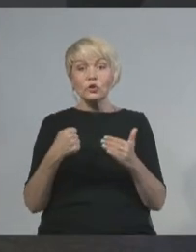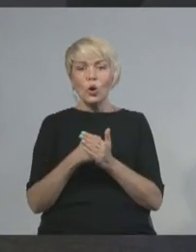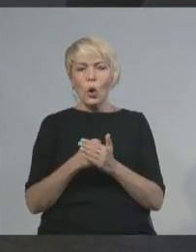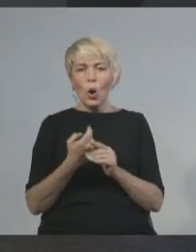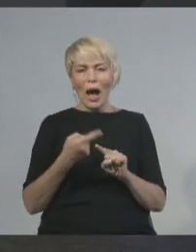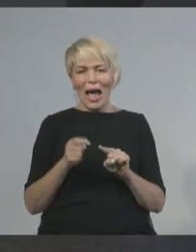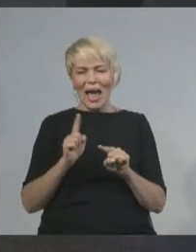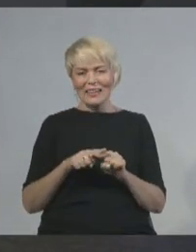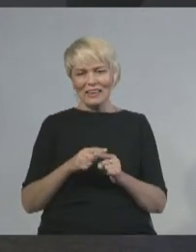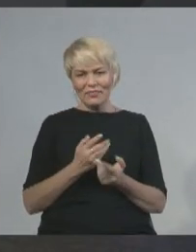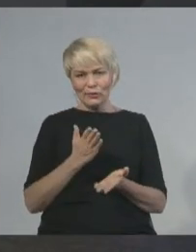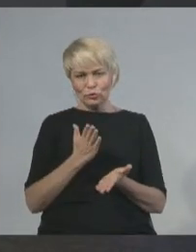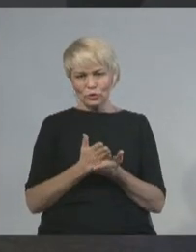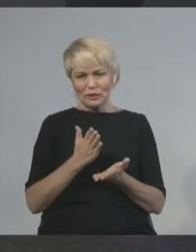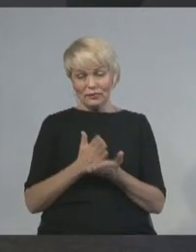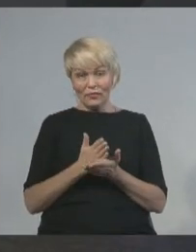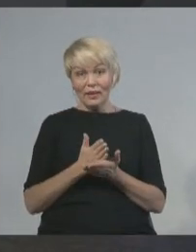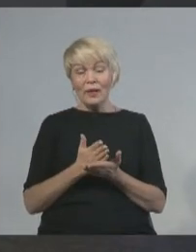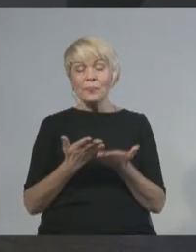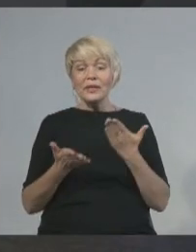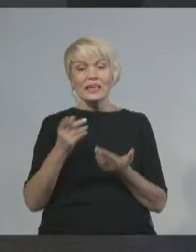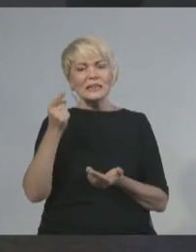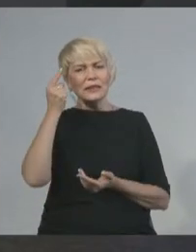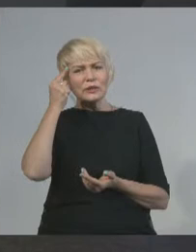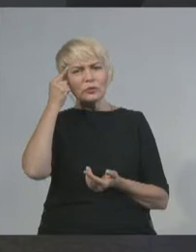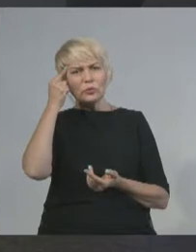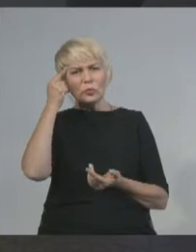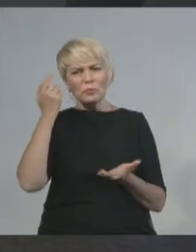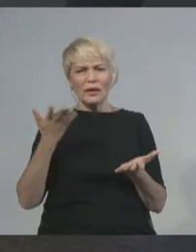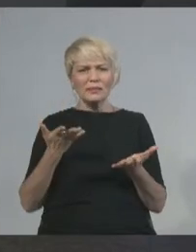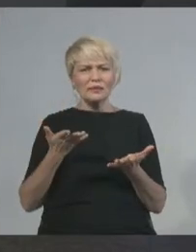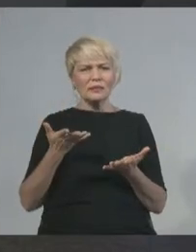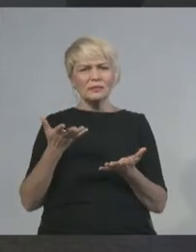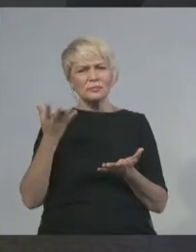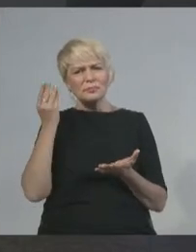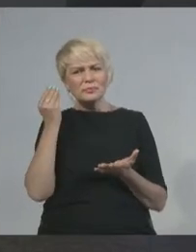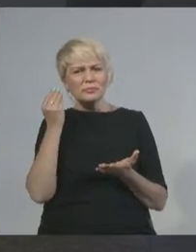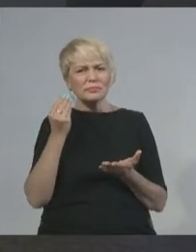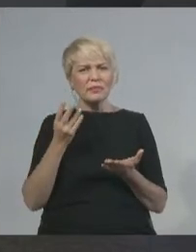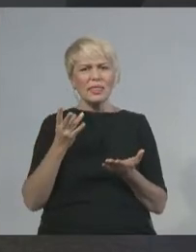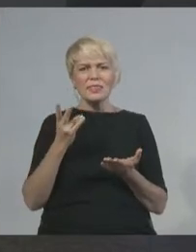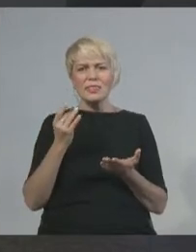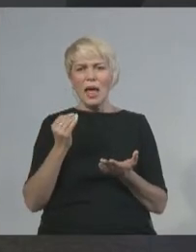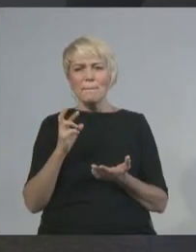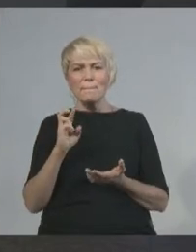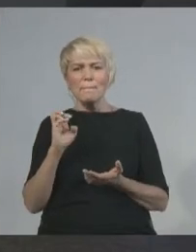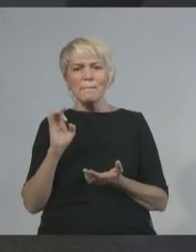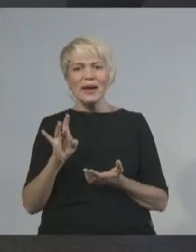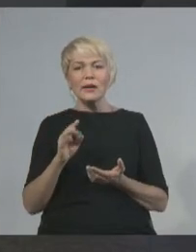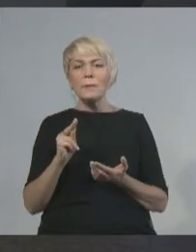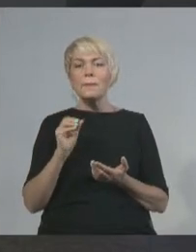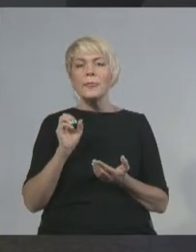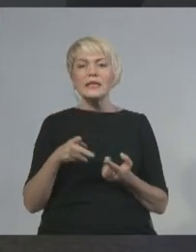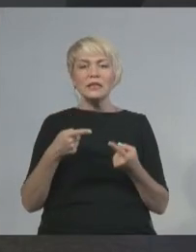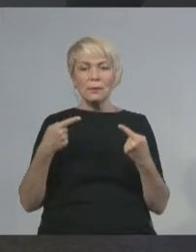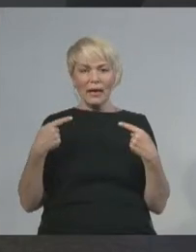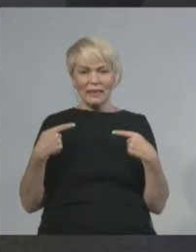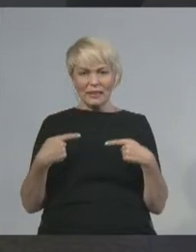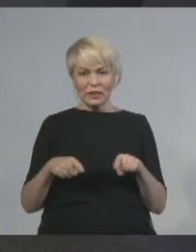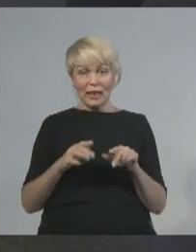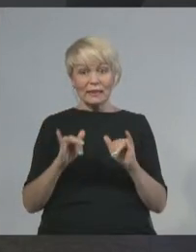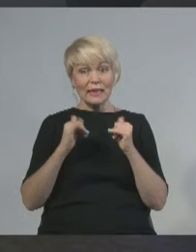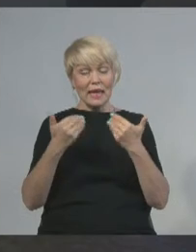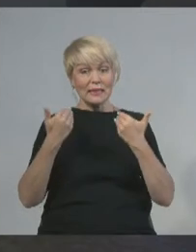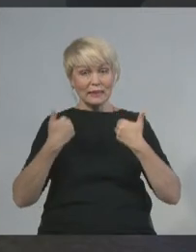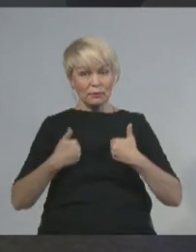alternative source that has been in the market before this but if we think from the perspective of membership or paywall how do